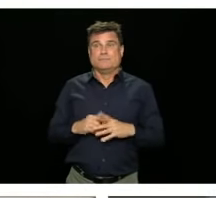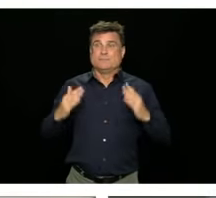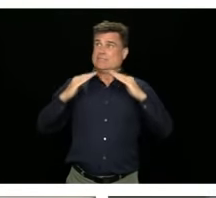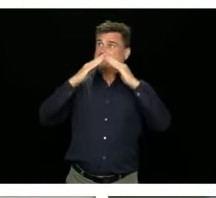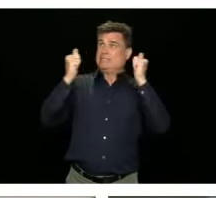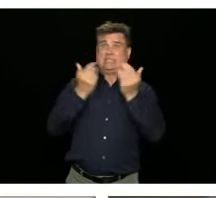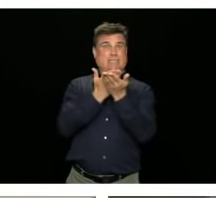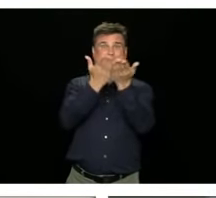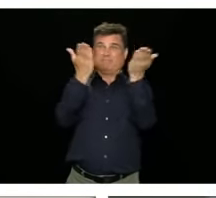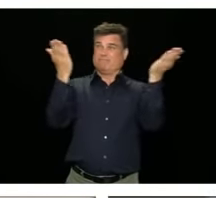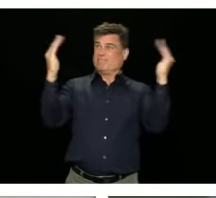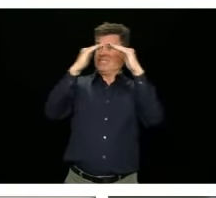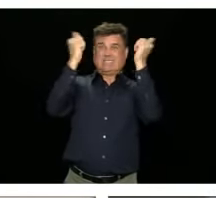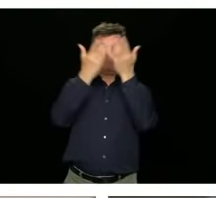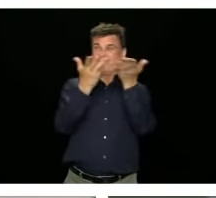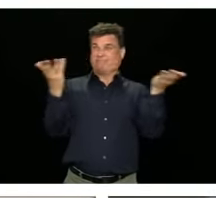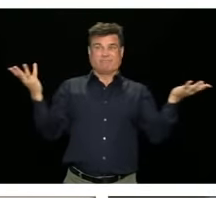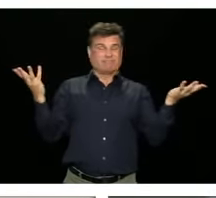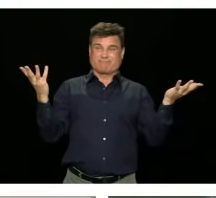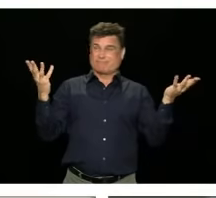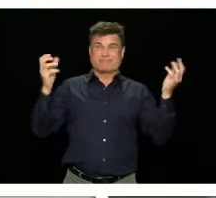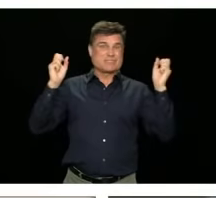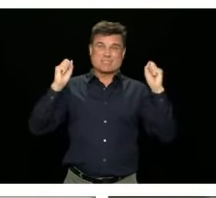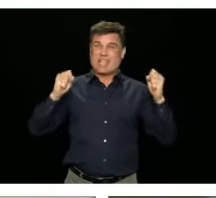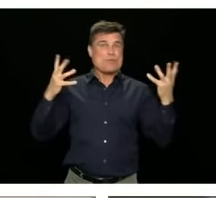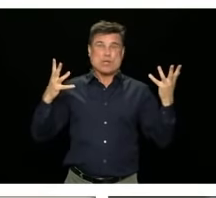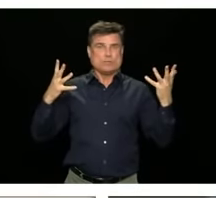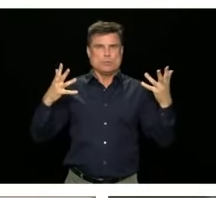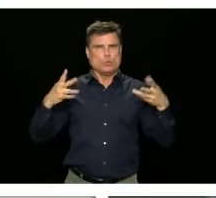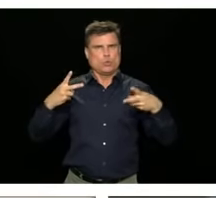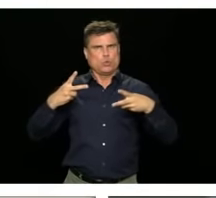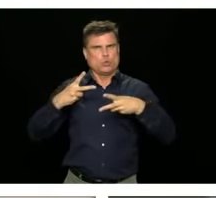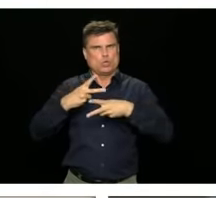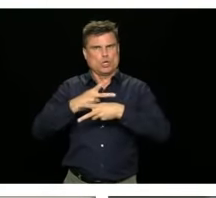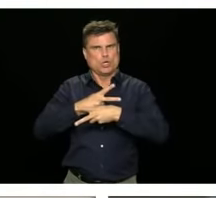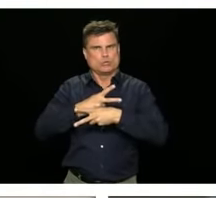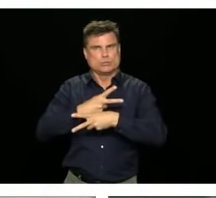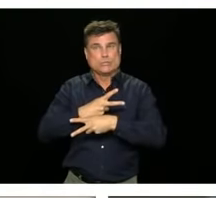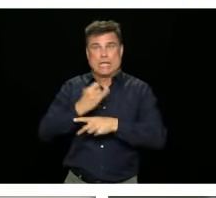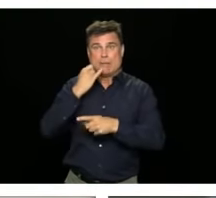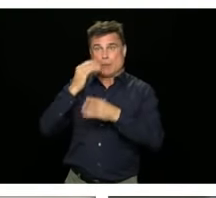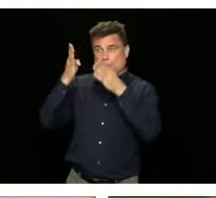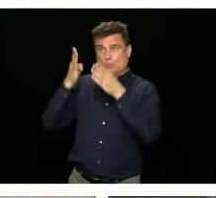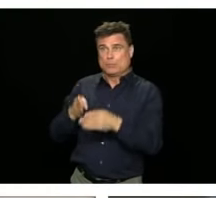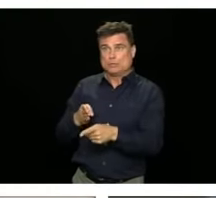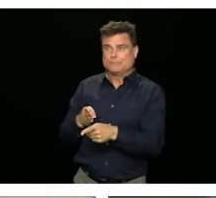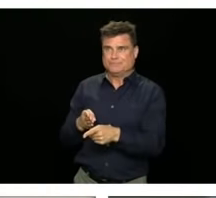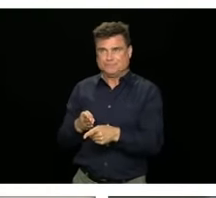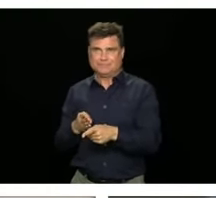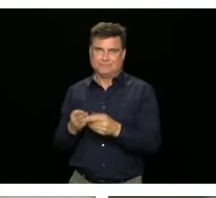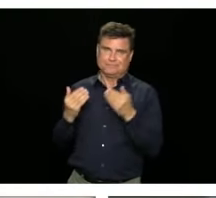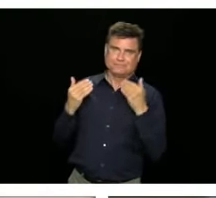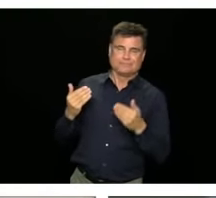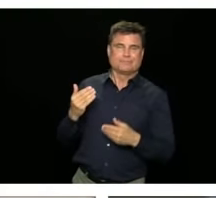And the process of going through them can be exacerbating of the harms that you initially experience. So